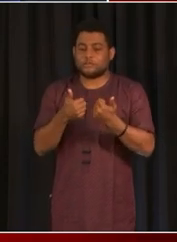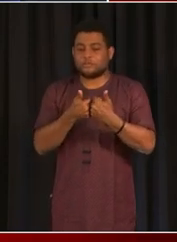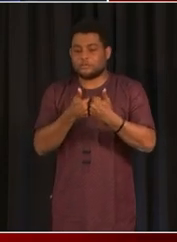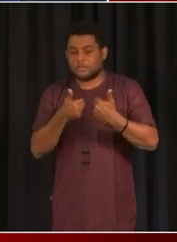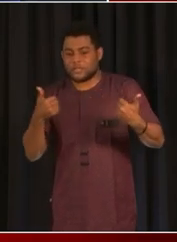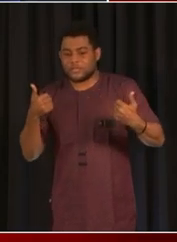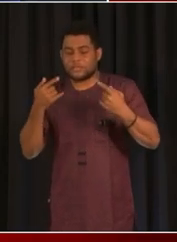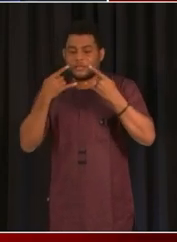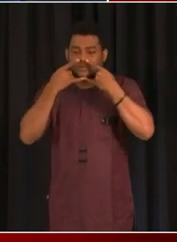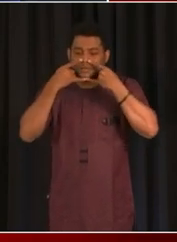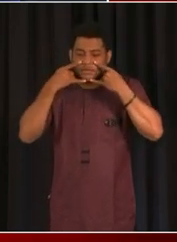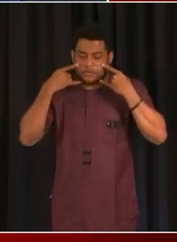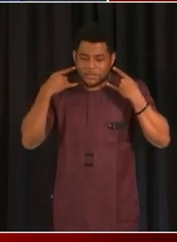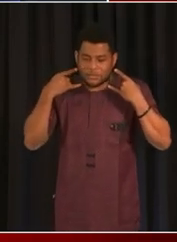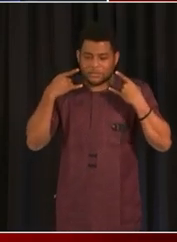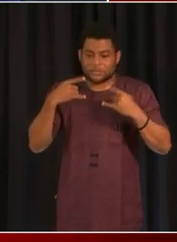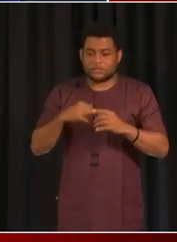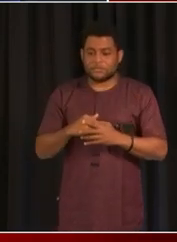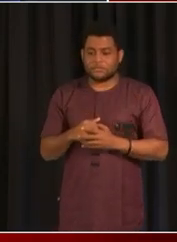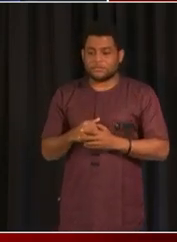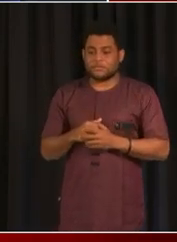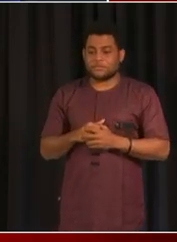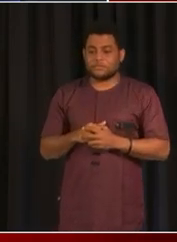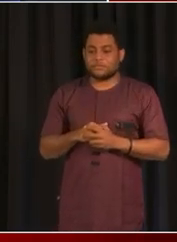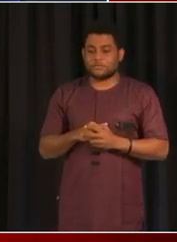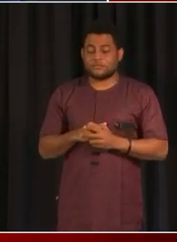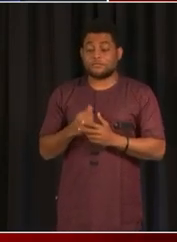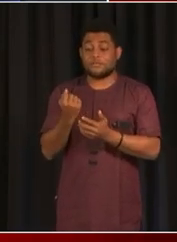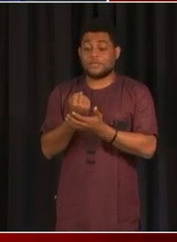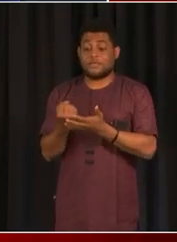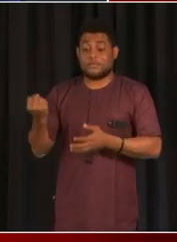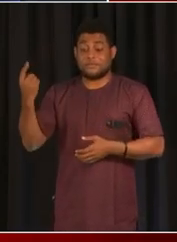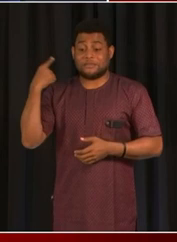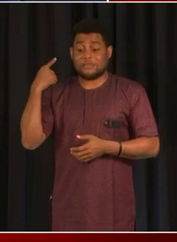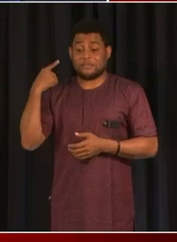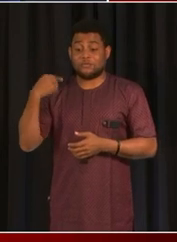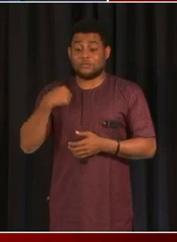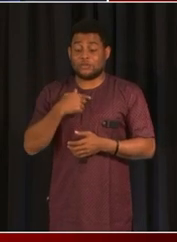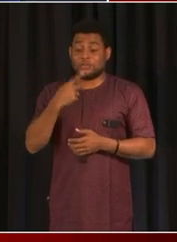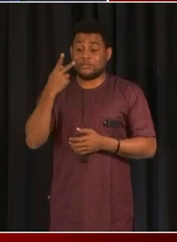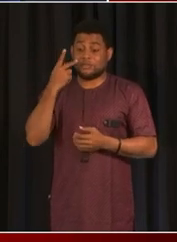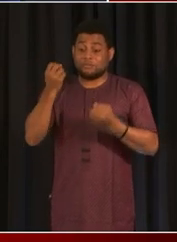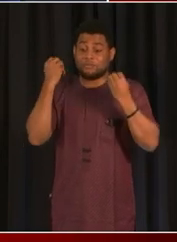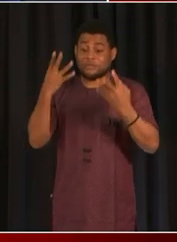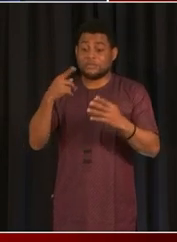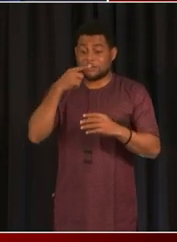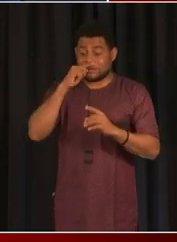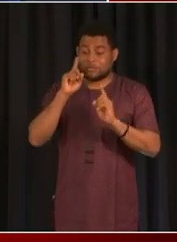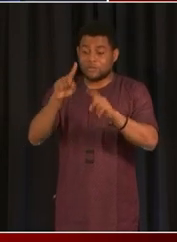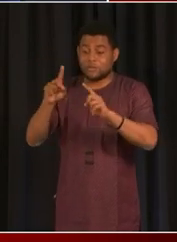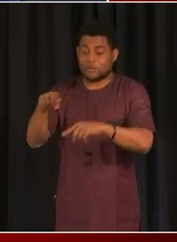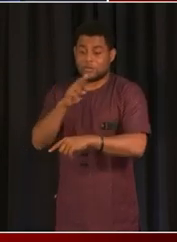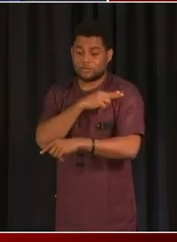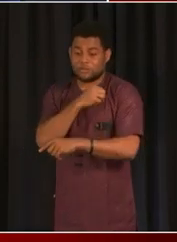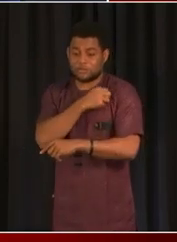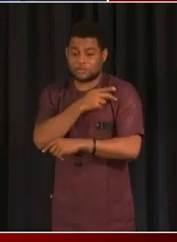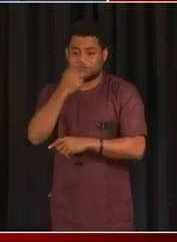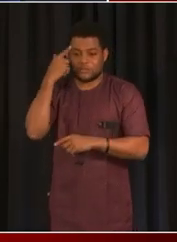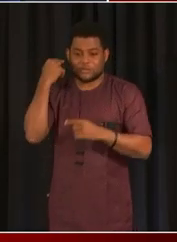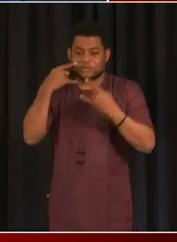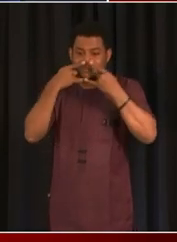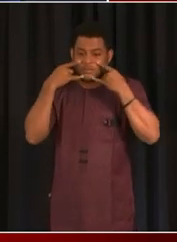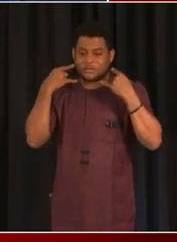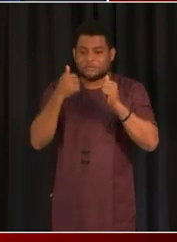most jurisdictions had in the winter months last year, we didn't see these large surges of RSV into our hospitals. Now,